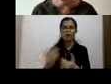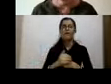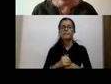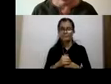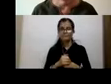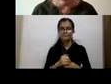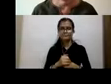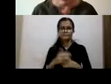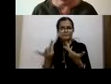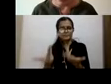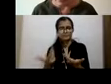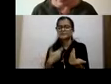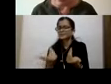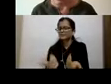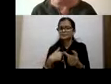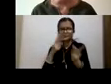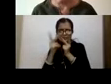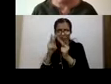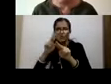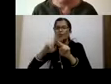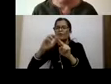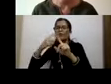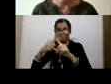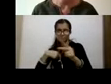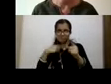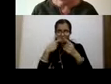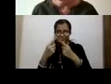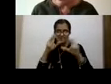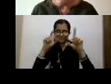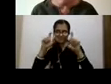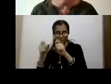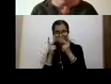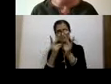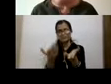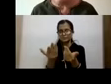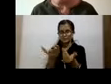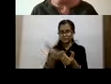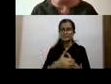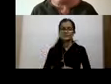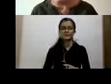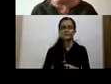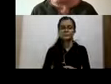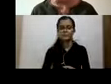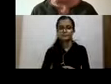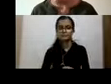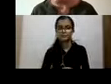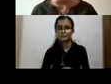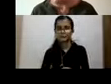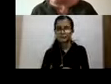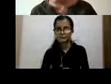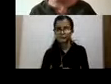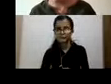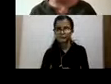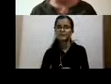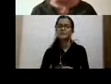And suddenly we started seeing foxes in our in our cameras. And then what was again more interesting as time moved on and the